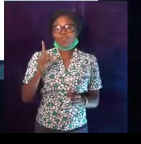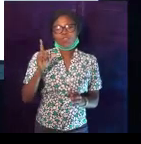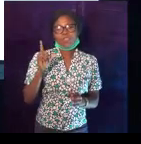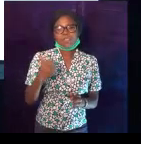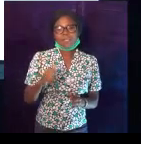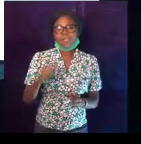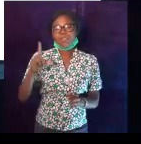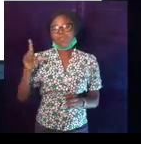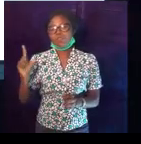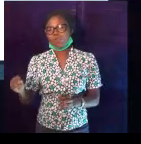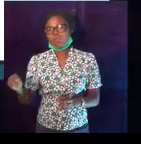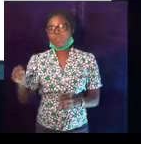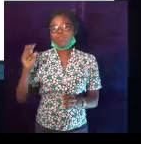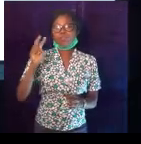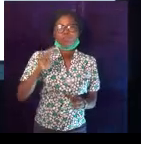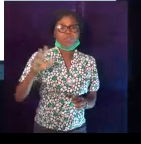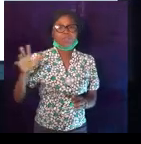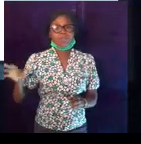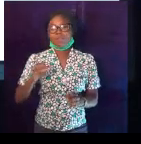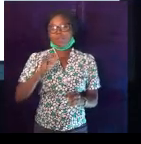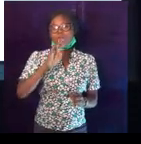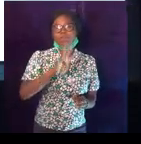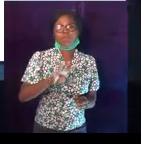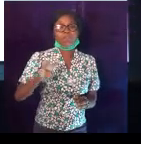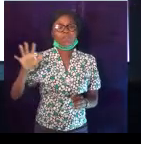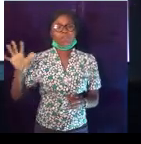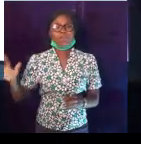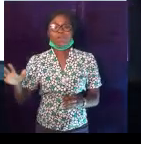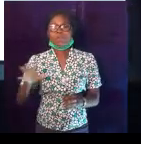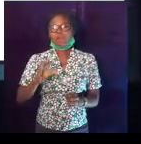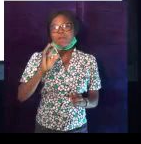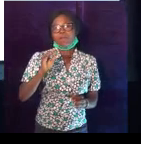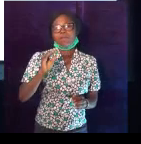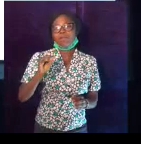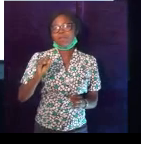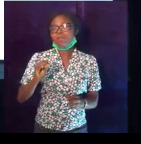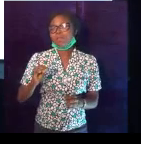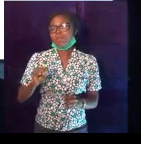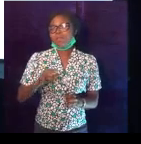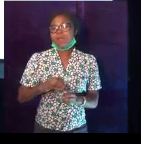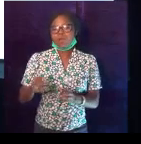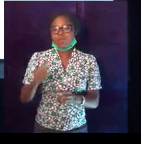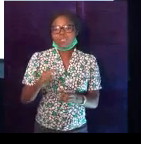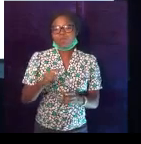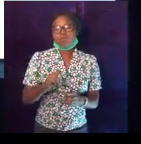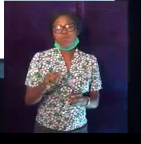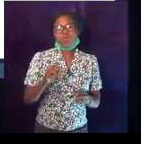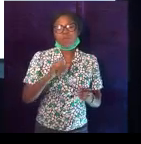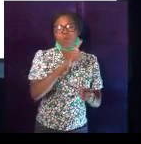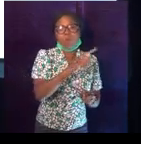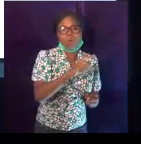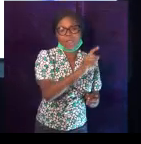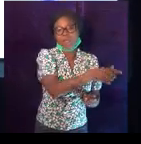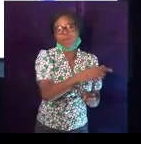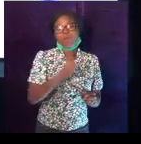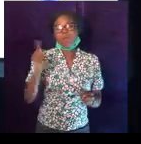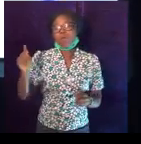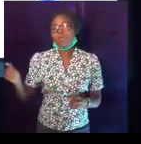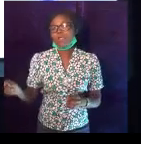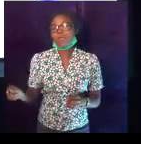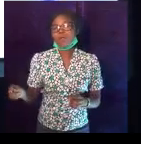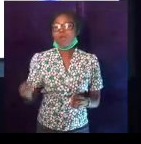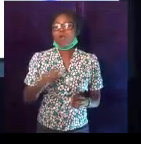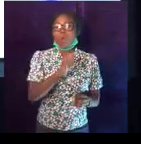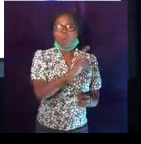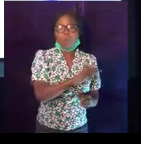10, followed by 20, followed by 25, followed by 45, now 50. So then I circle off numbers from each end. 1 here,